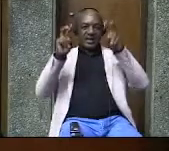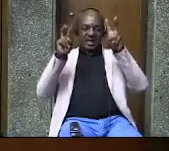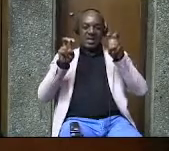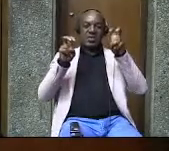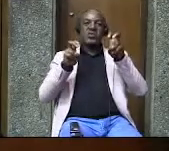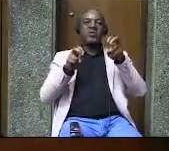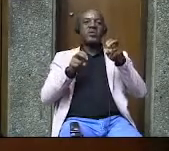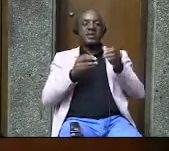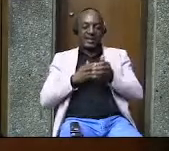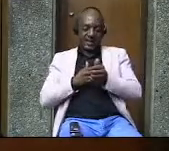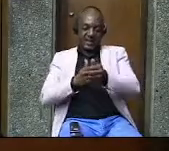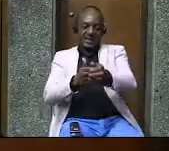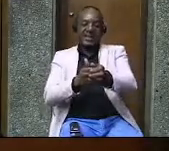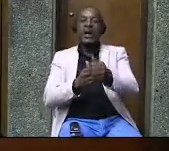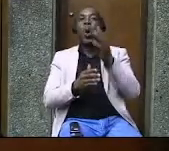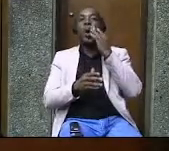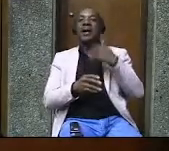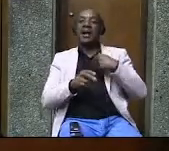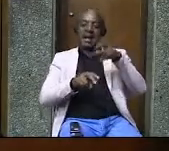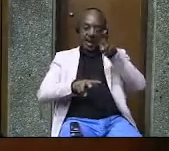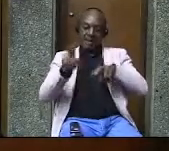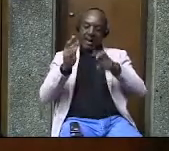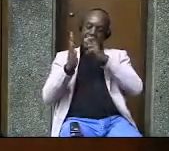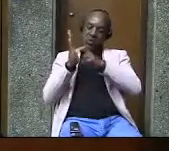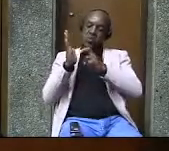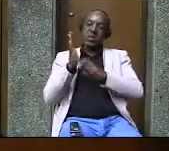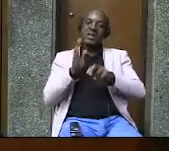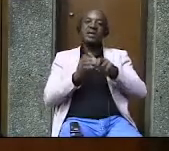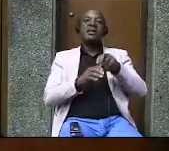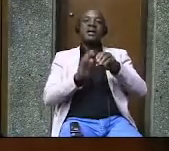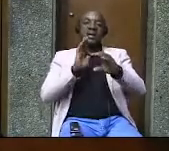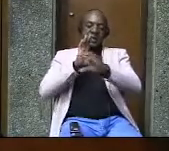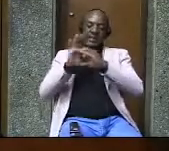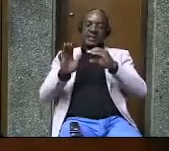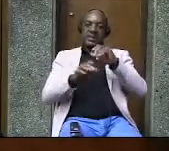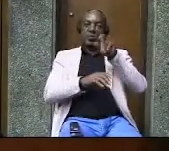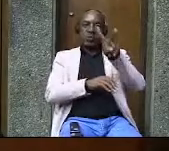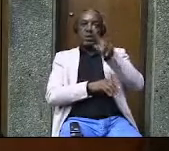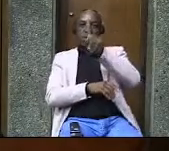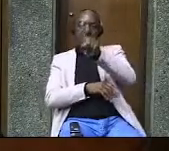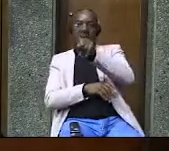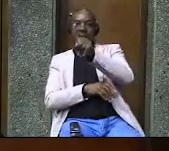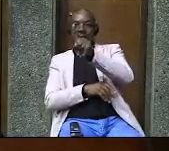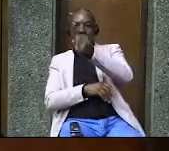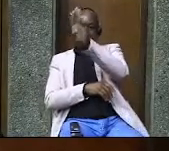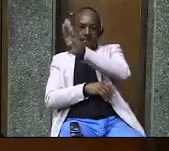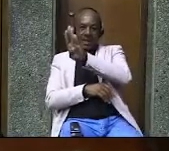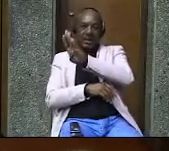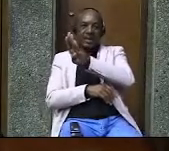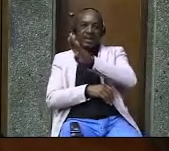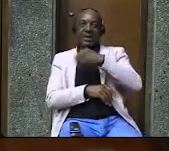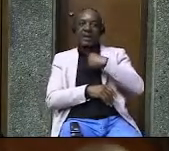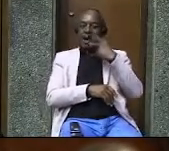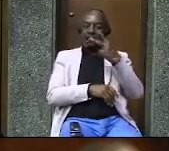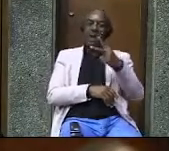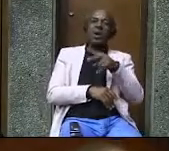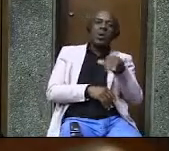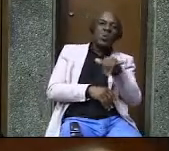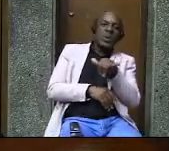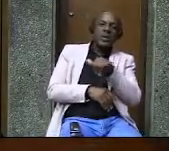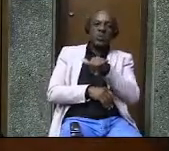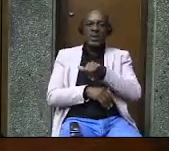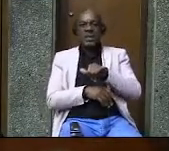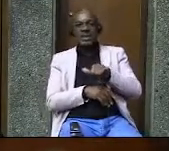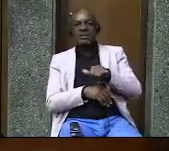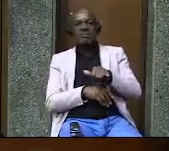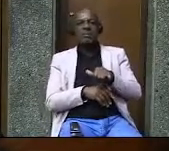26(1)(d) to determine the final amount. I feel this leaves too much discretion to the minister. There should be instead a